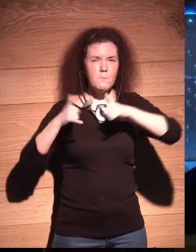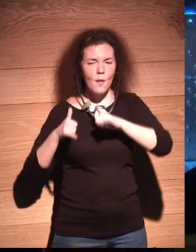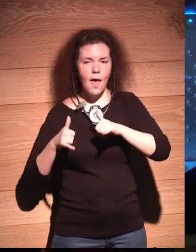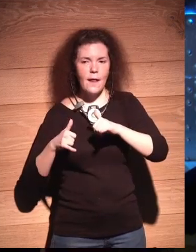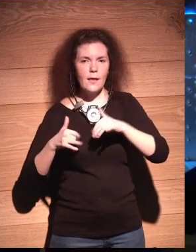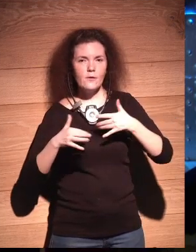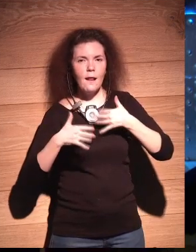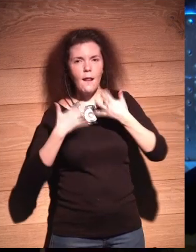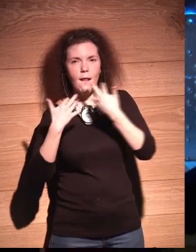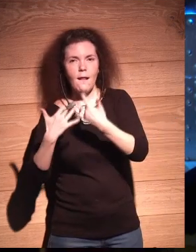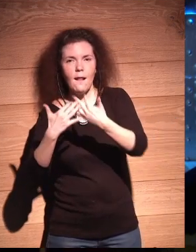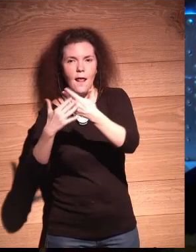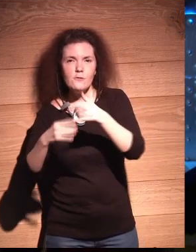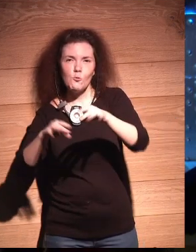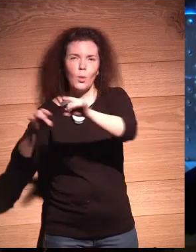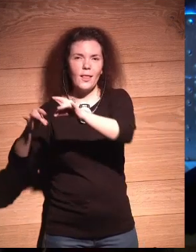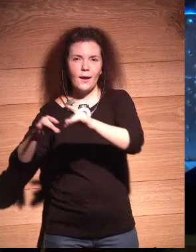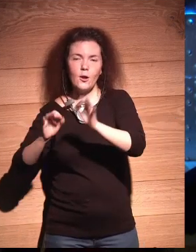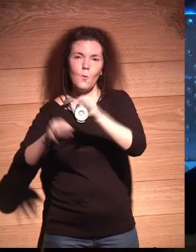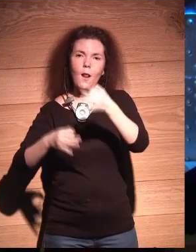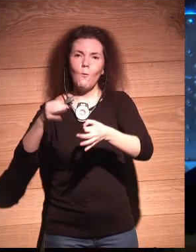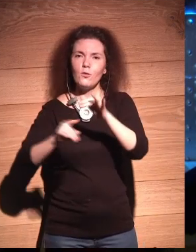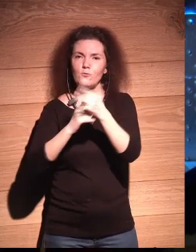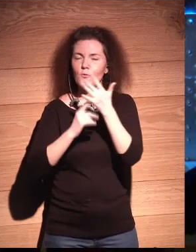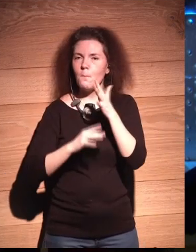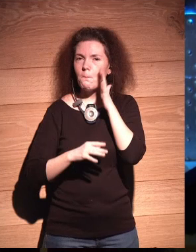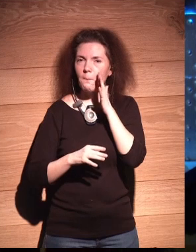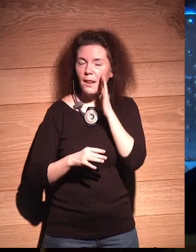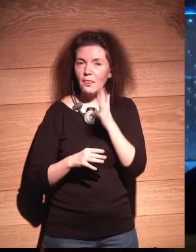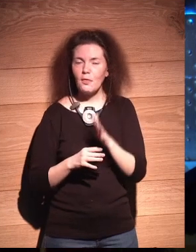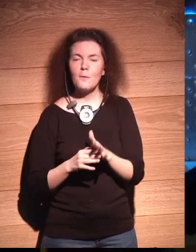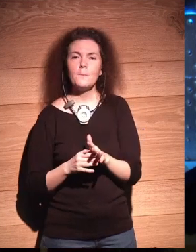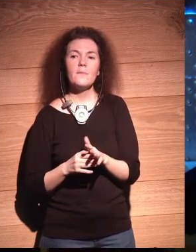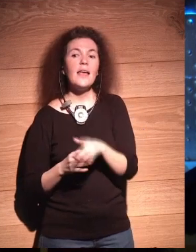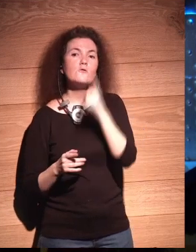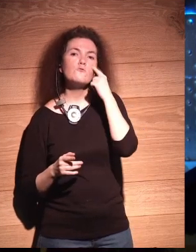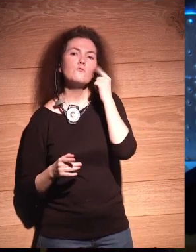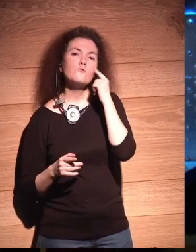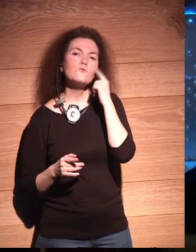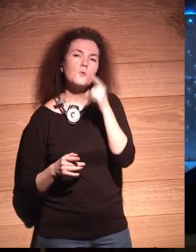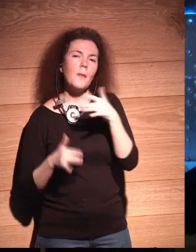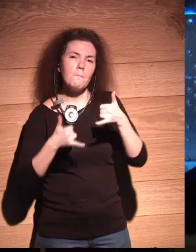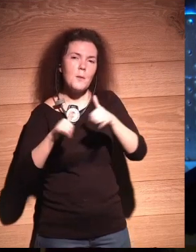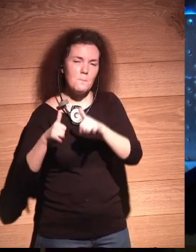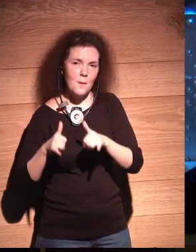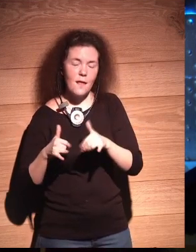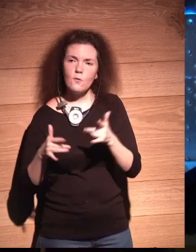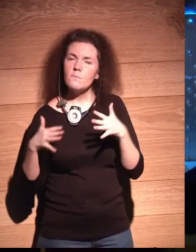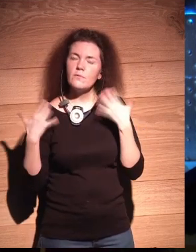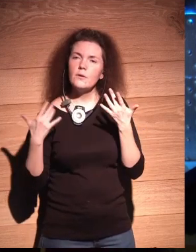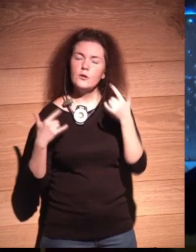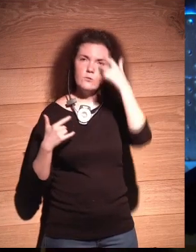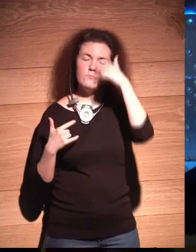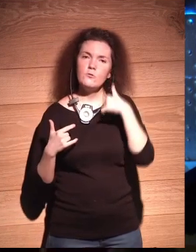another direction, mental manipulation, I'm suddenly talking to one guy in the corner,